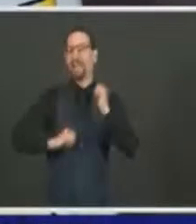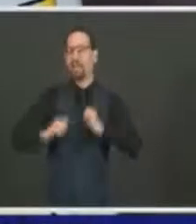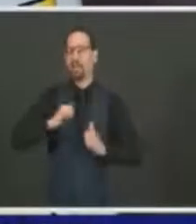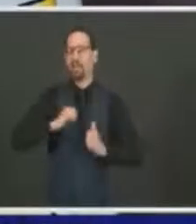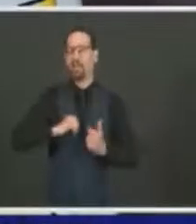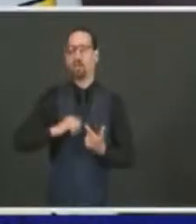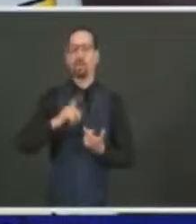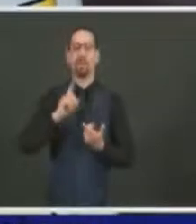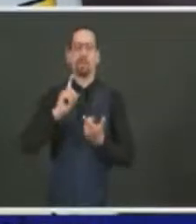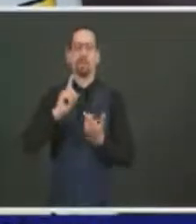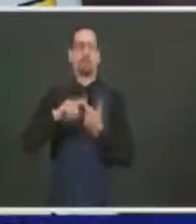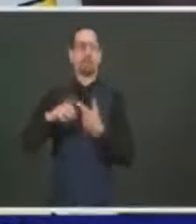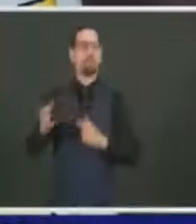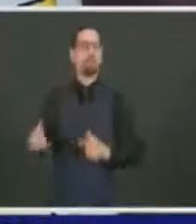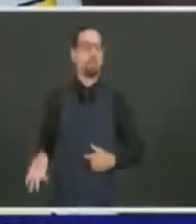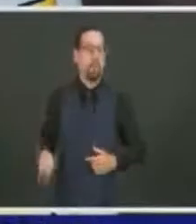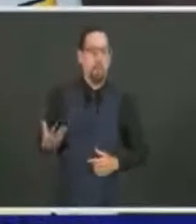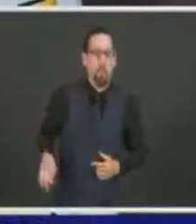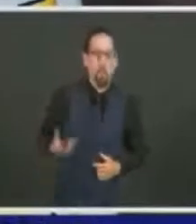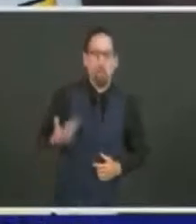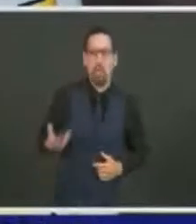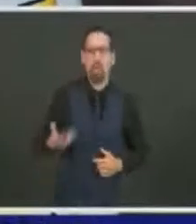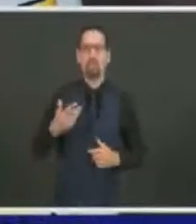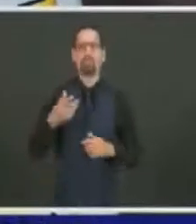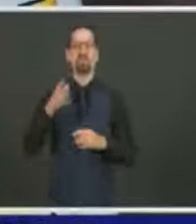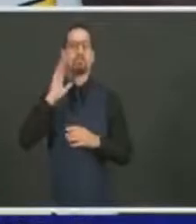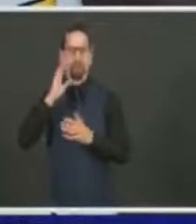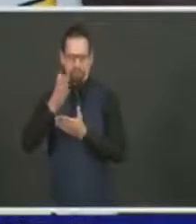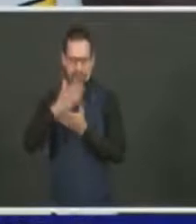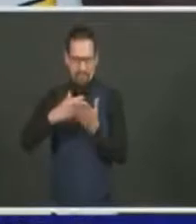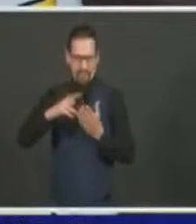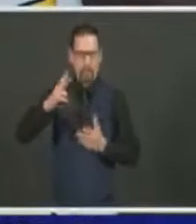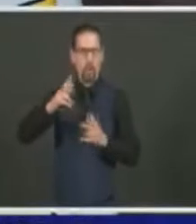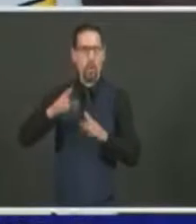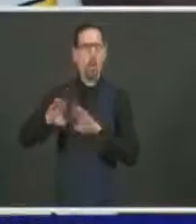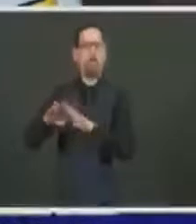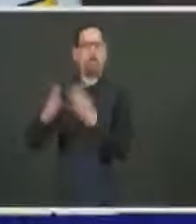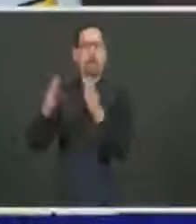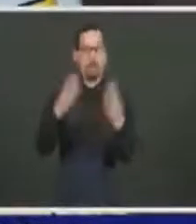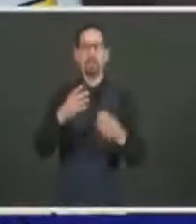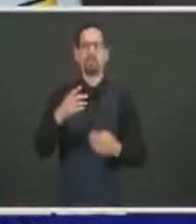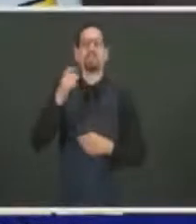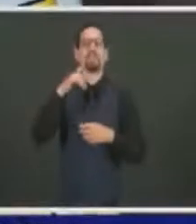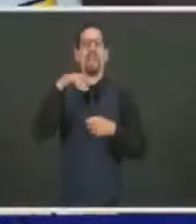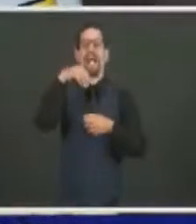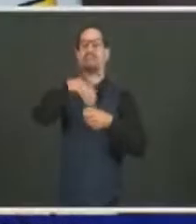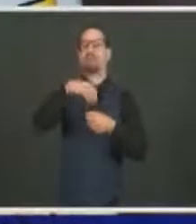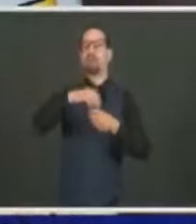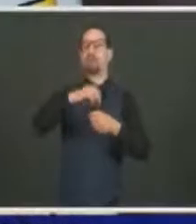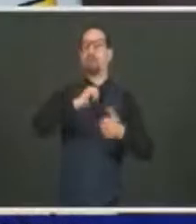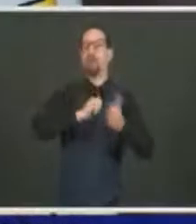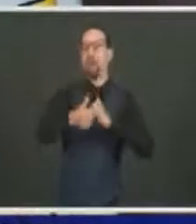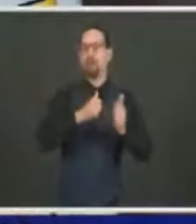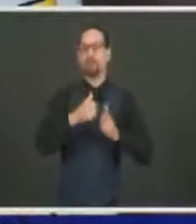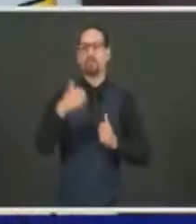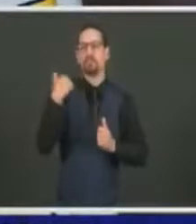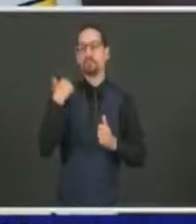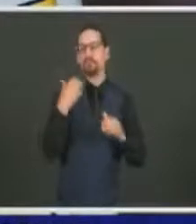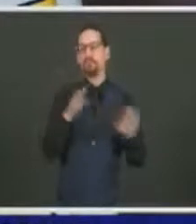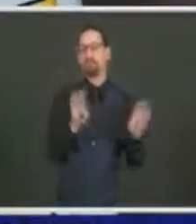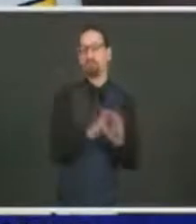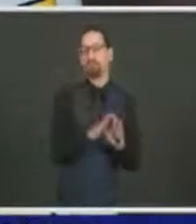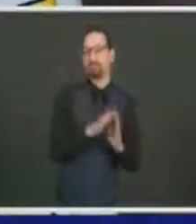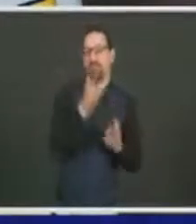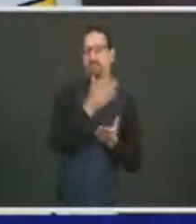online. Indoor sports activities, those were closed in phase 2. They are going to be allowed to open in phase